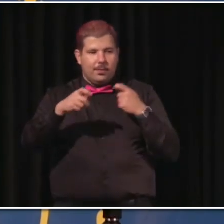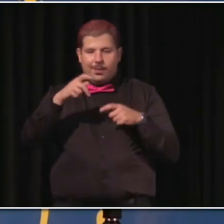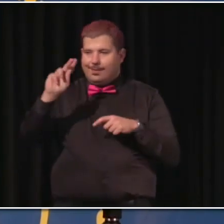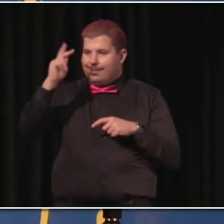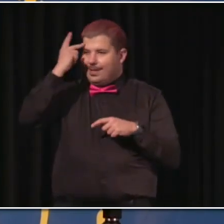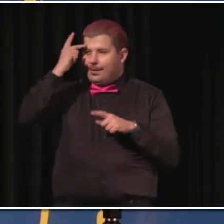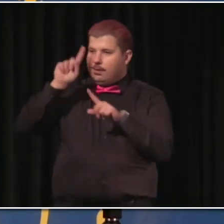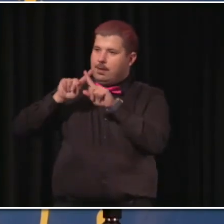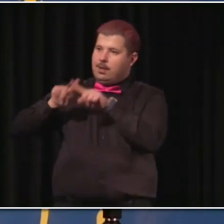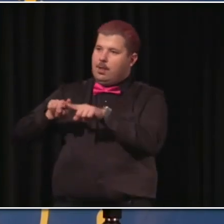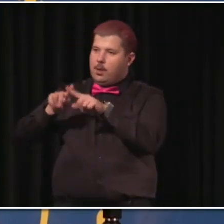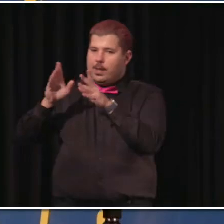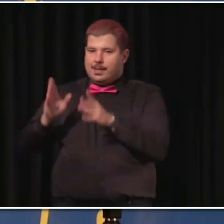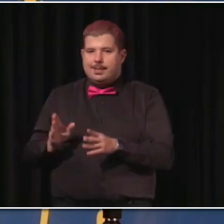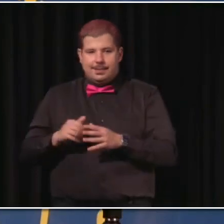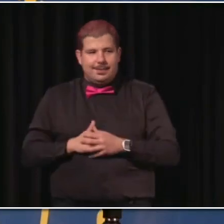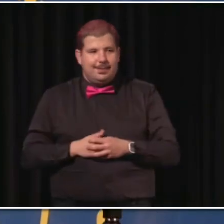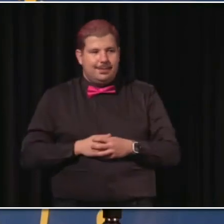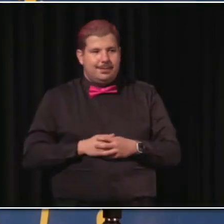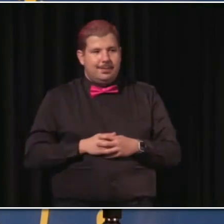political loyalists.